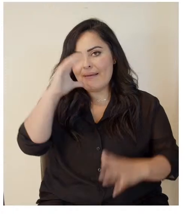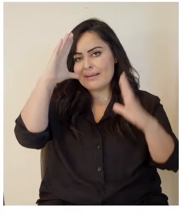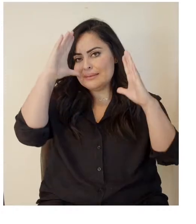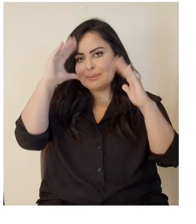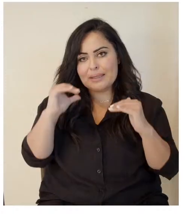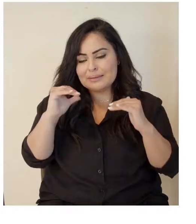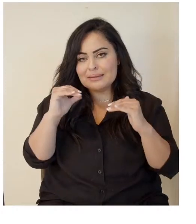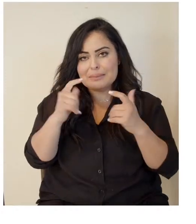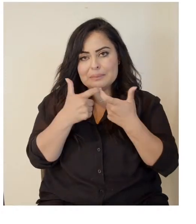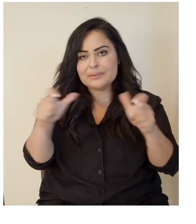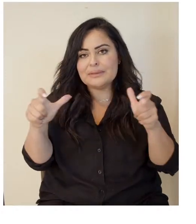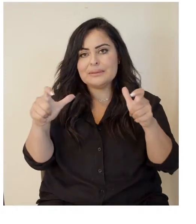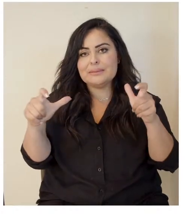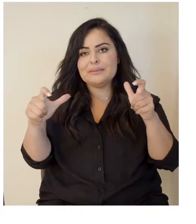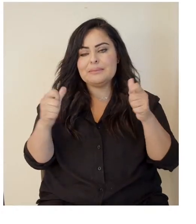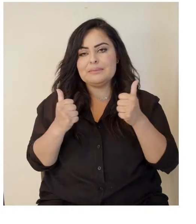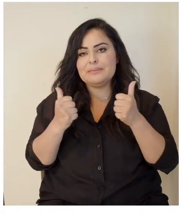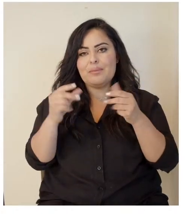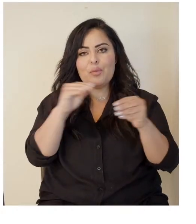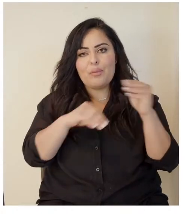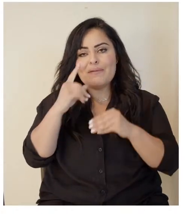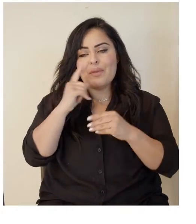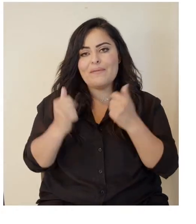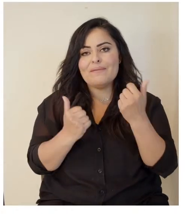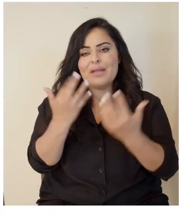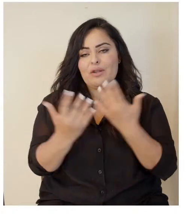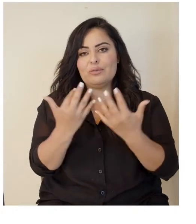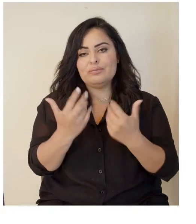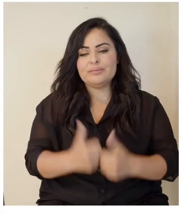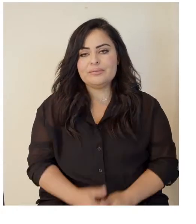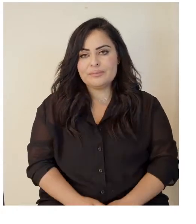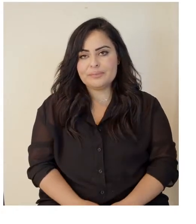any significant movement on the fire.